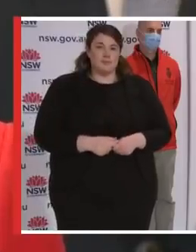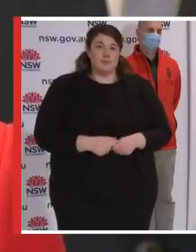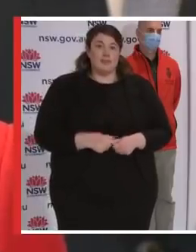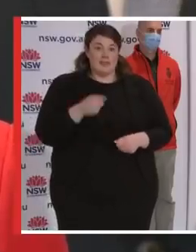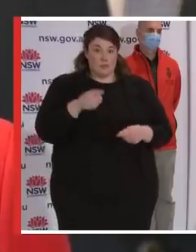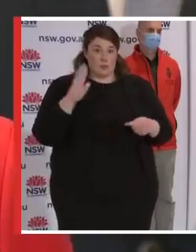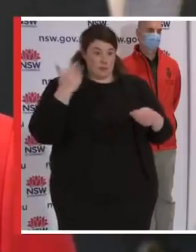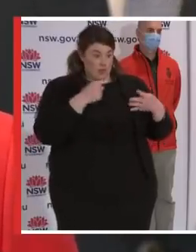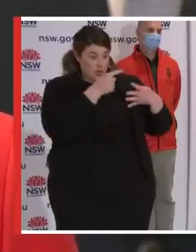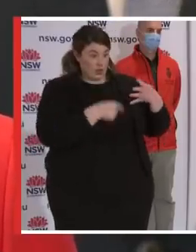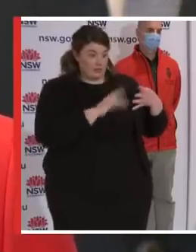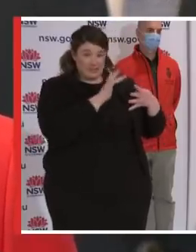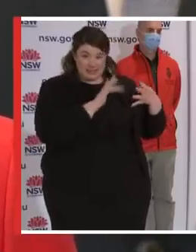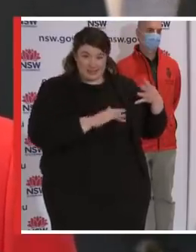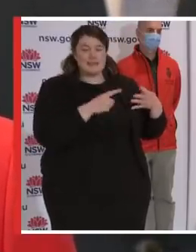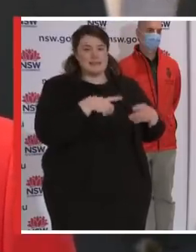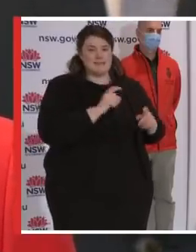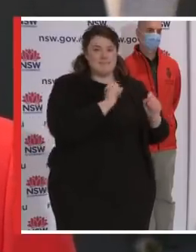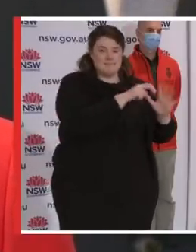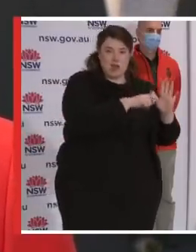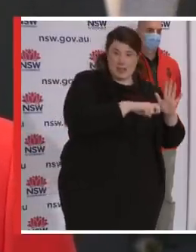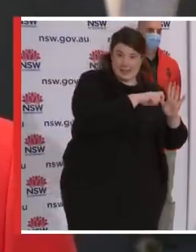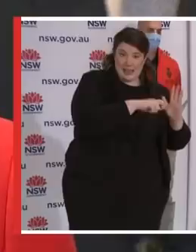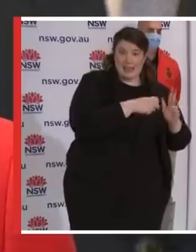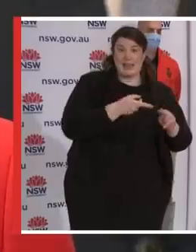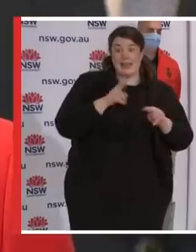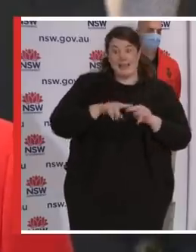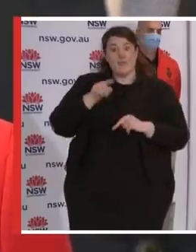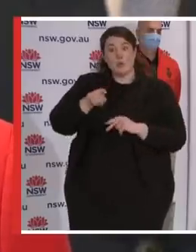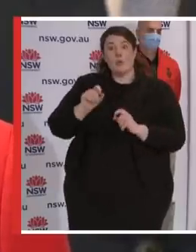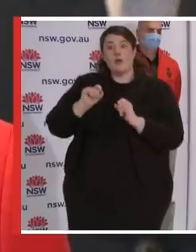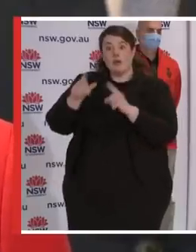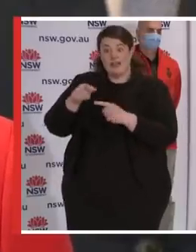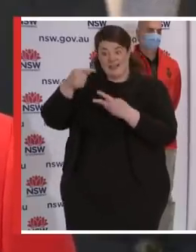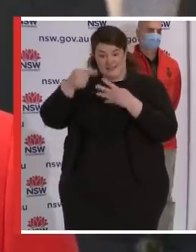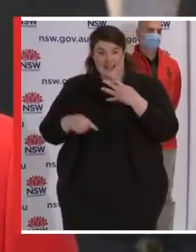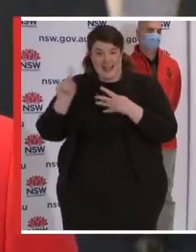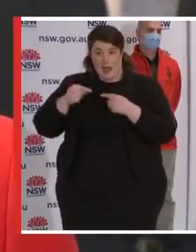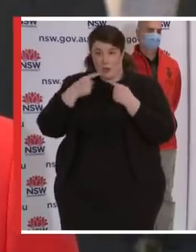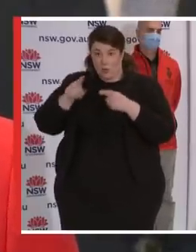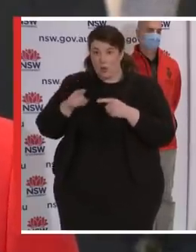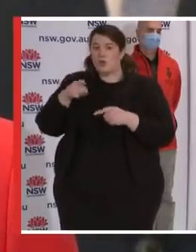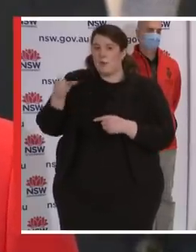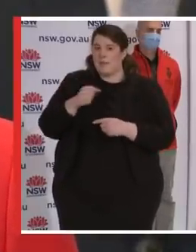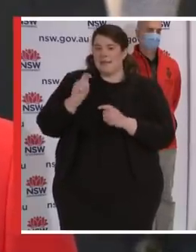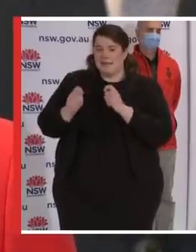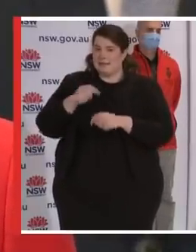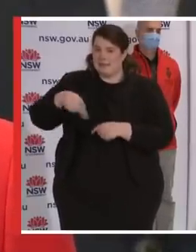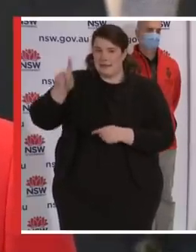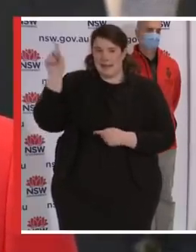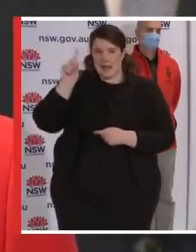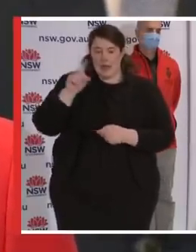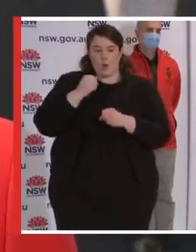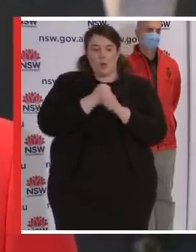casual contacts and must get tested and isolate until a negative test result is received. And that is the Gloria Jean's